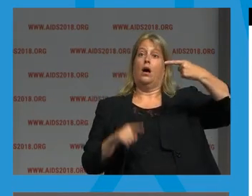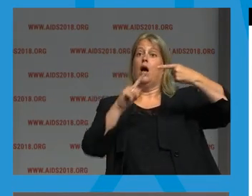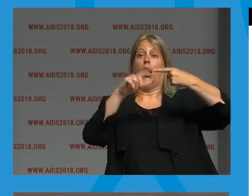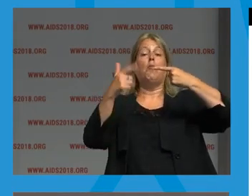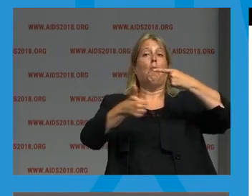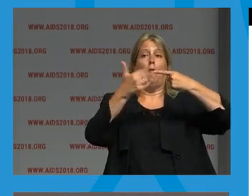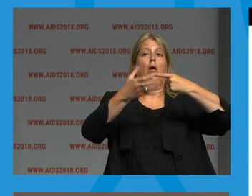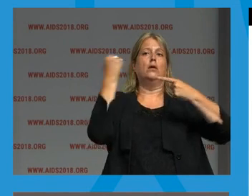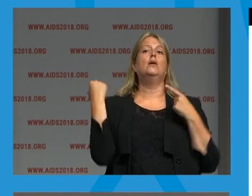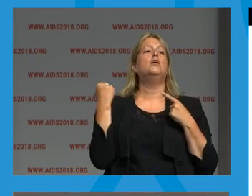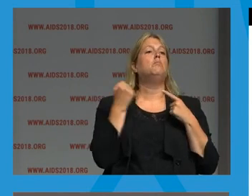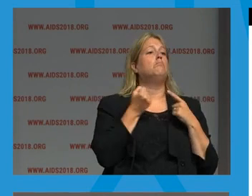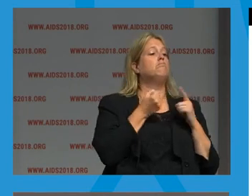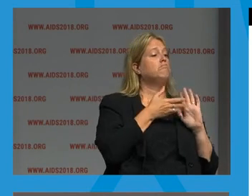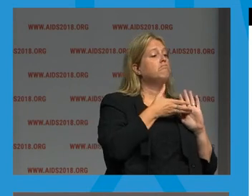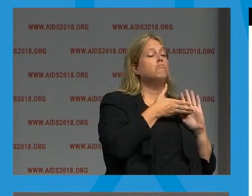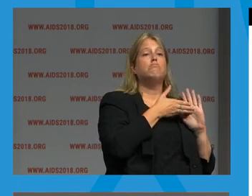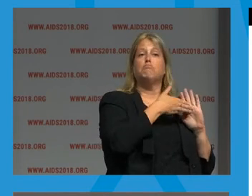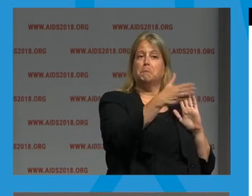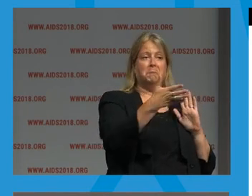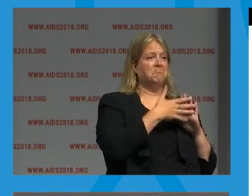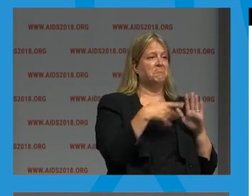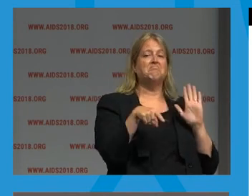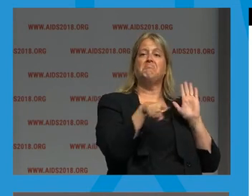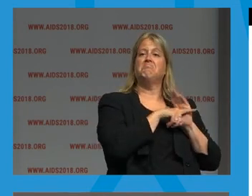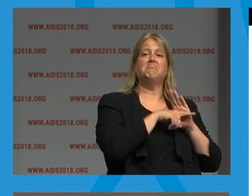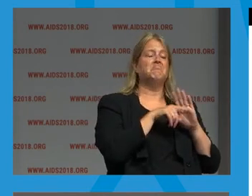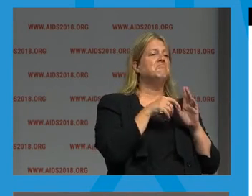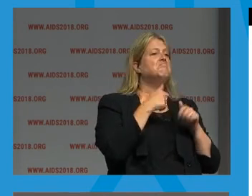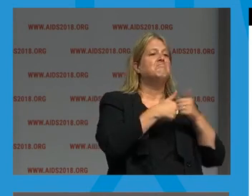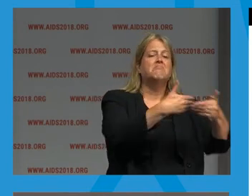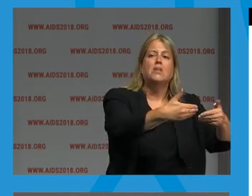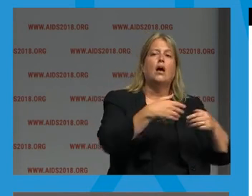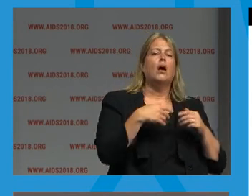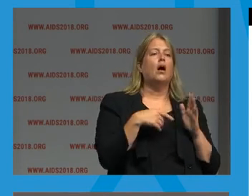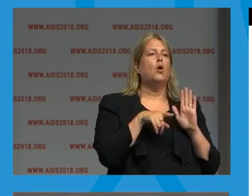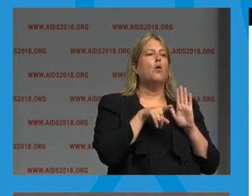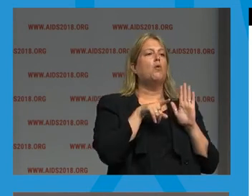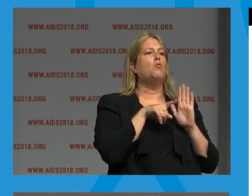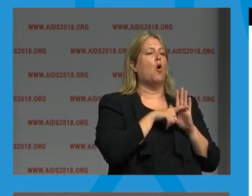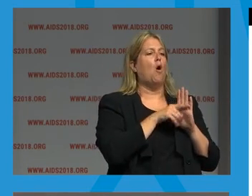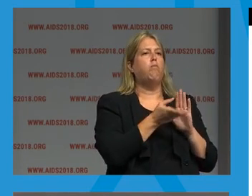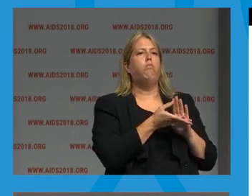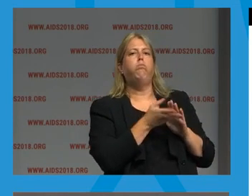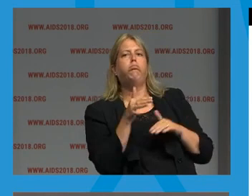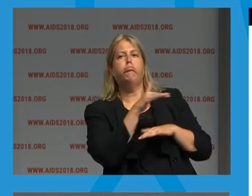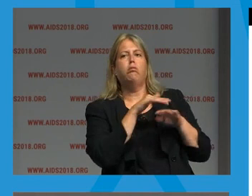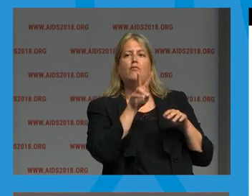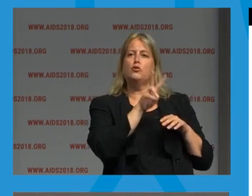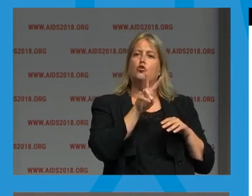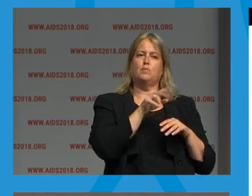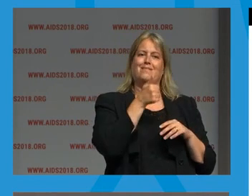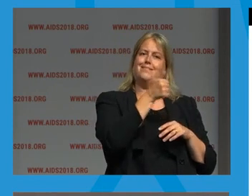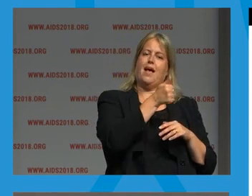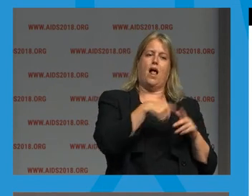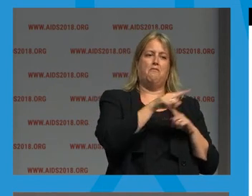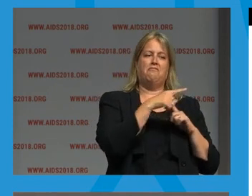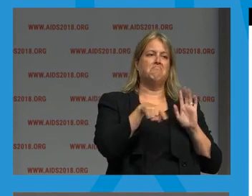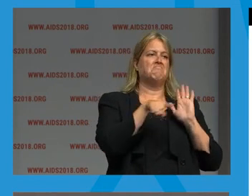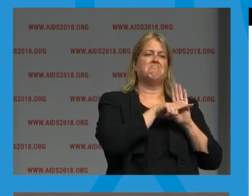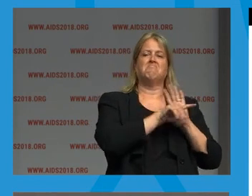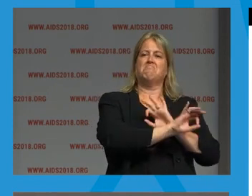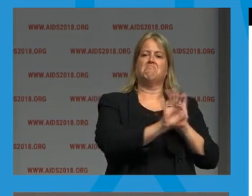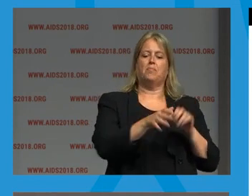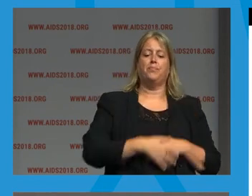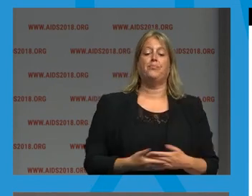no infusion-associated adverse events and no serious adverse events related to vedolizumab. With regard